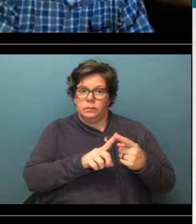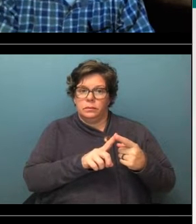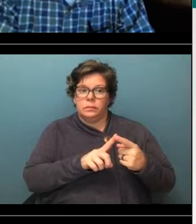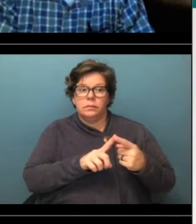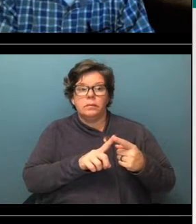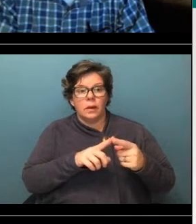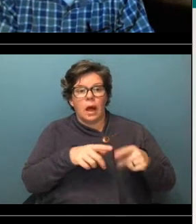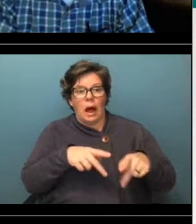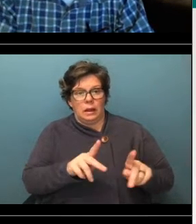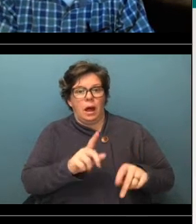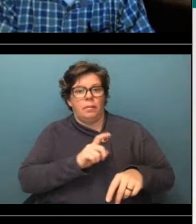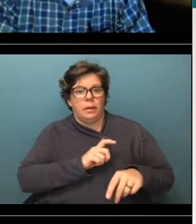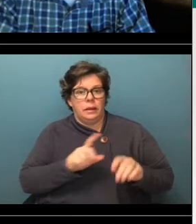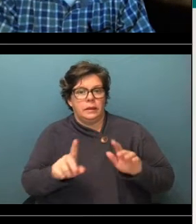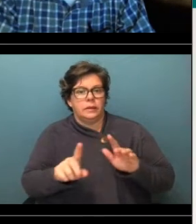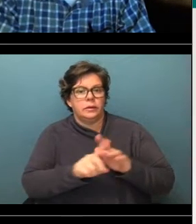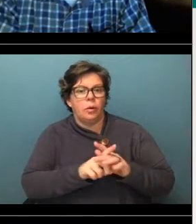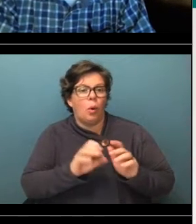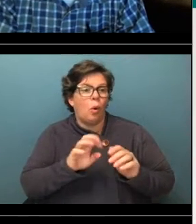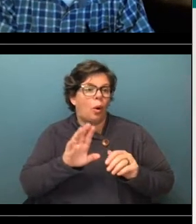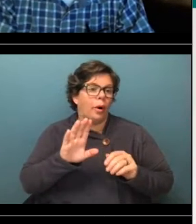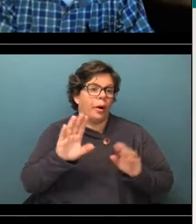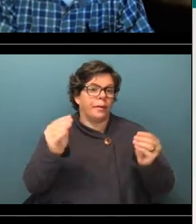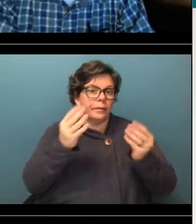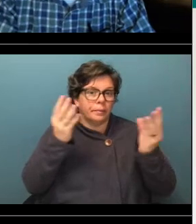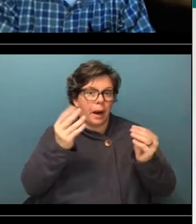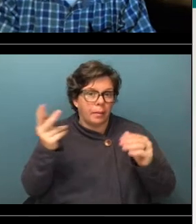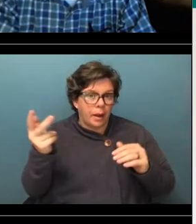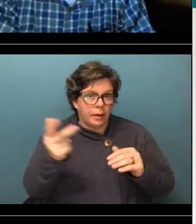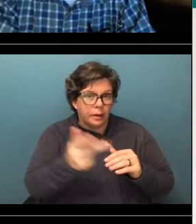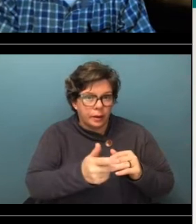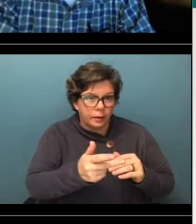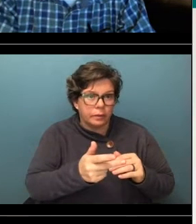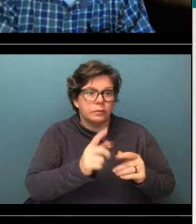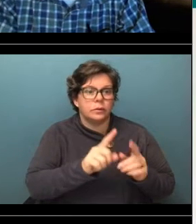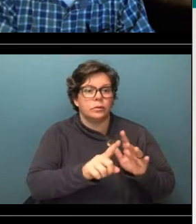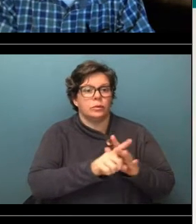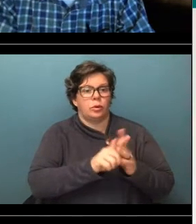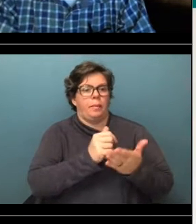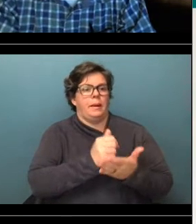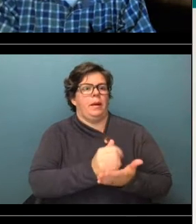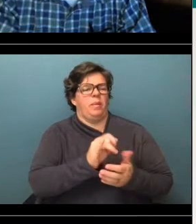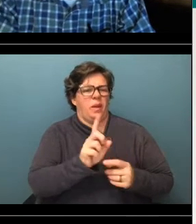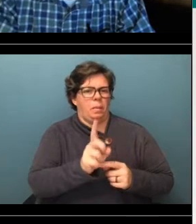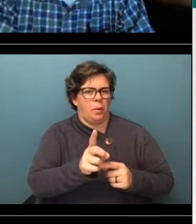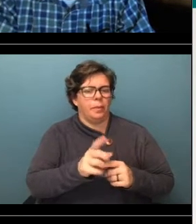officer or paramedic as available in the community.